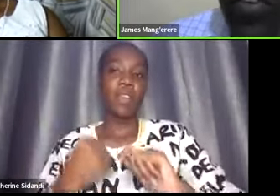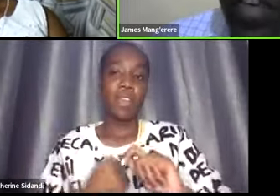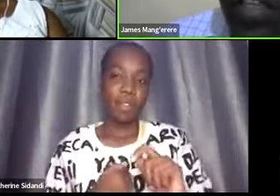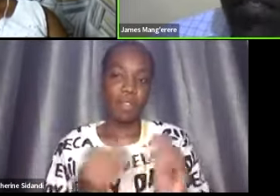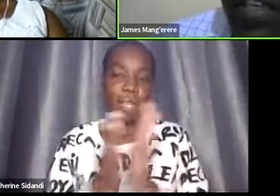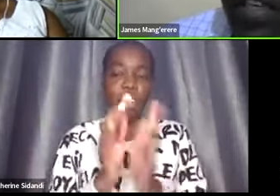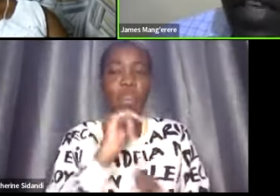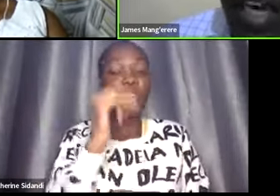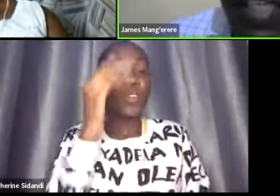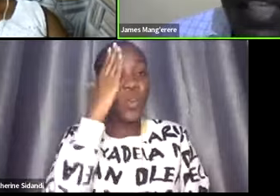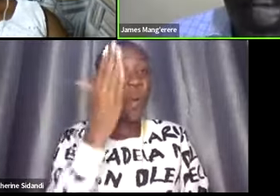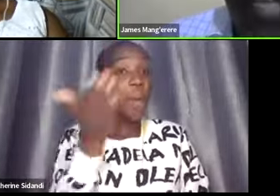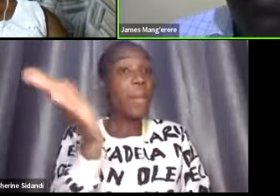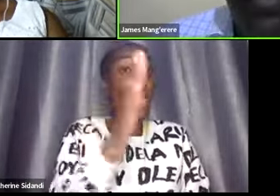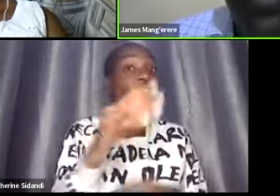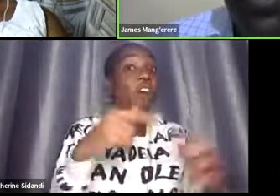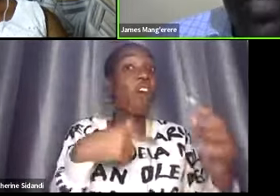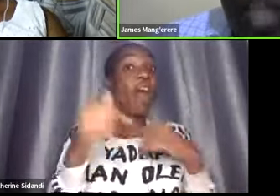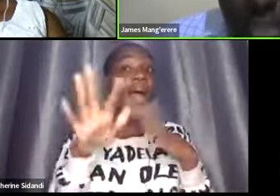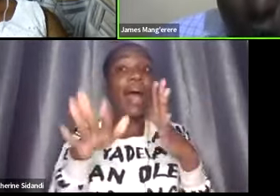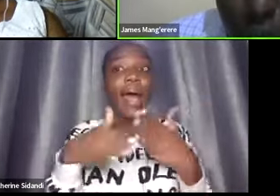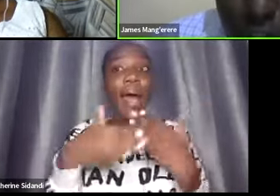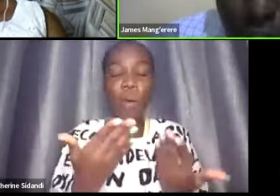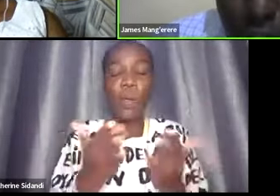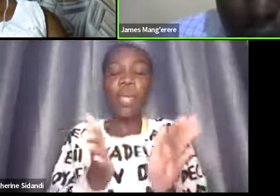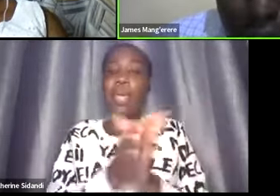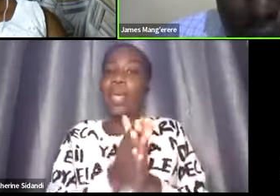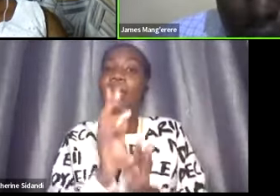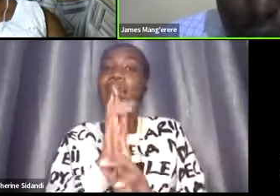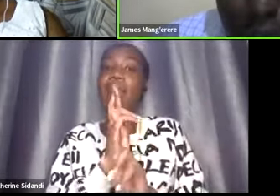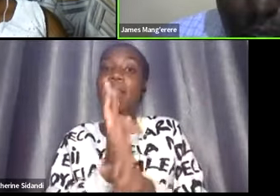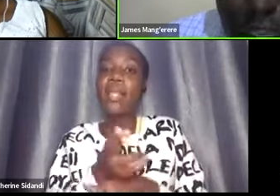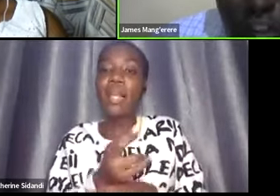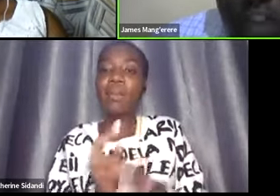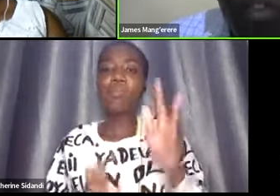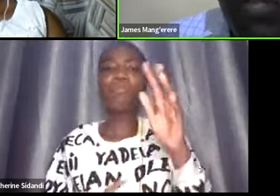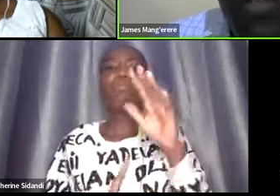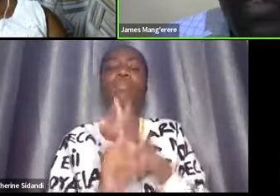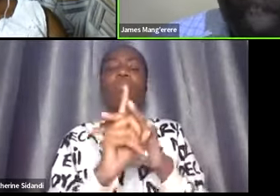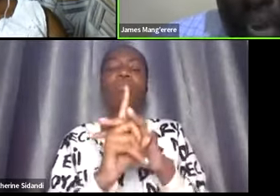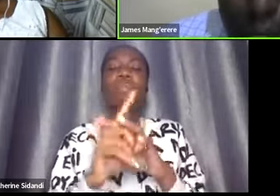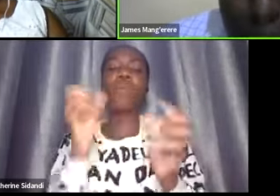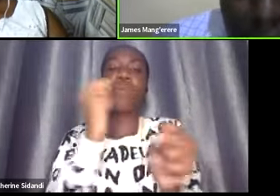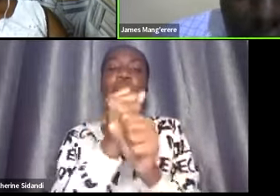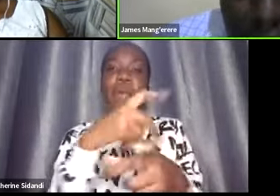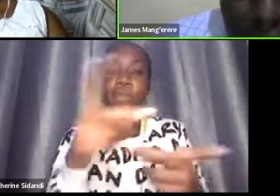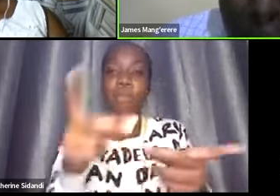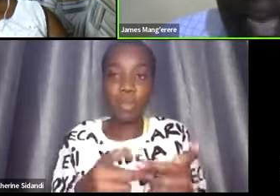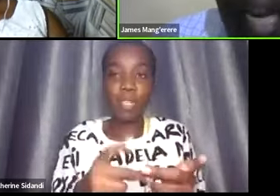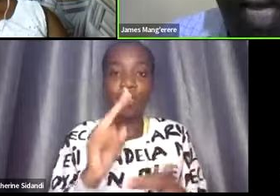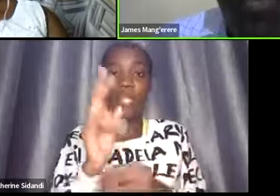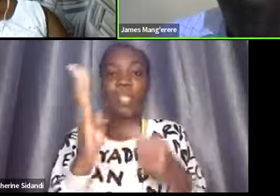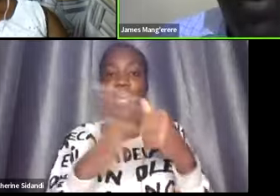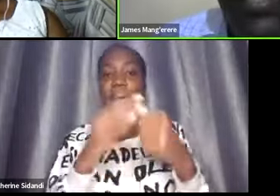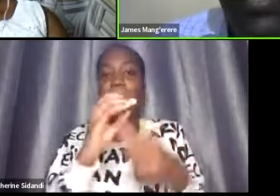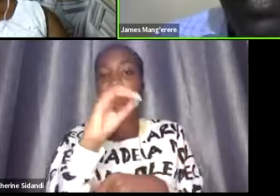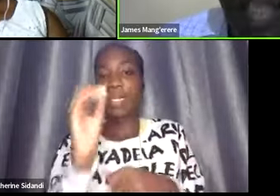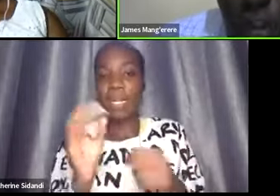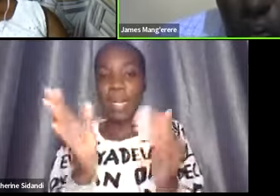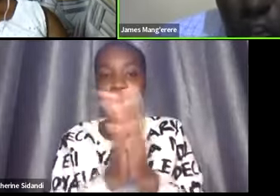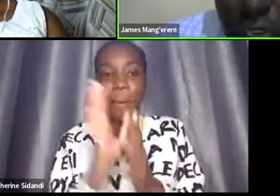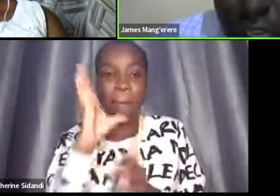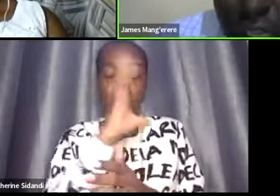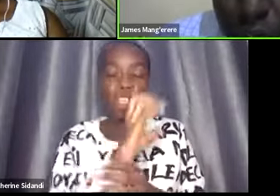conflicts constructively, as a result of which they cause a lot of mayhem at the workplace. That constitutes about 29%. And lack of